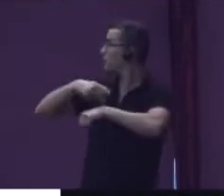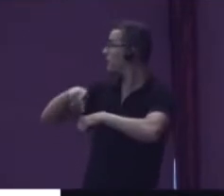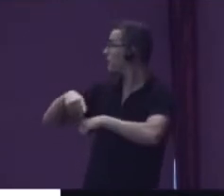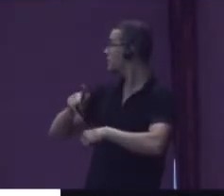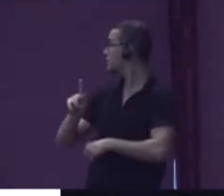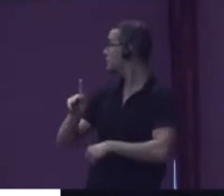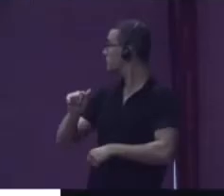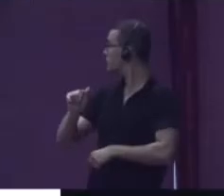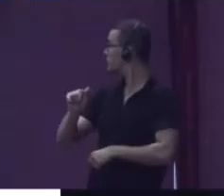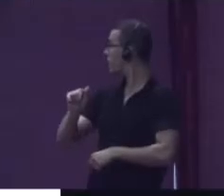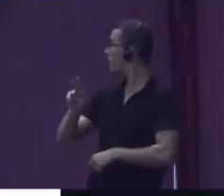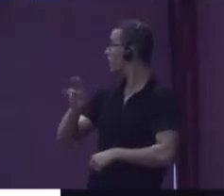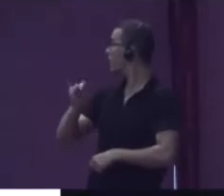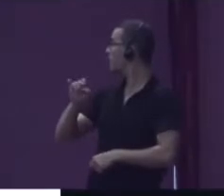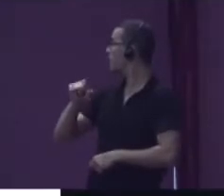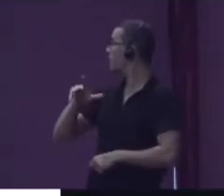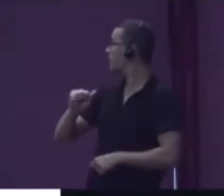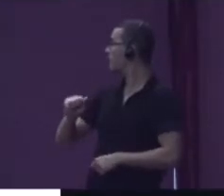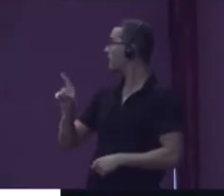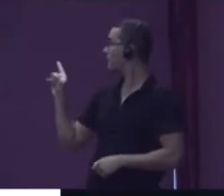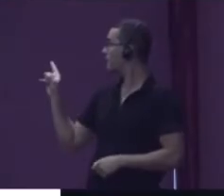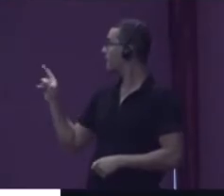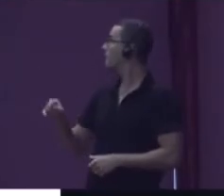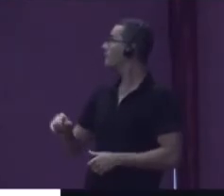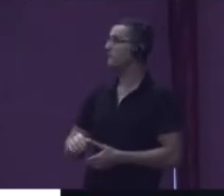and the areas.